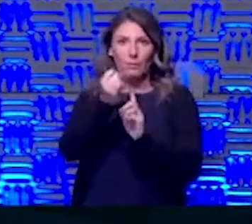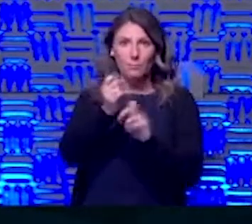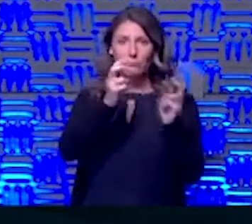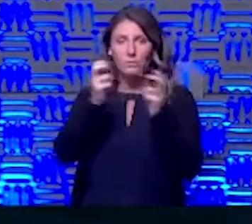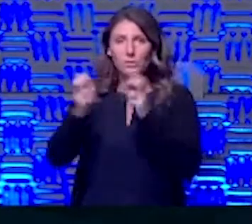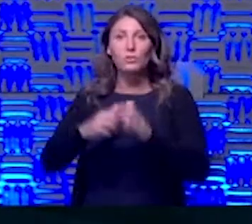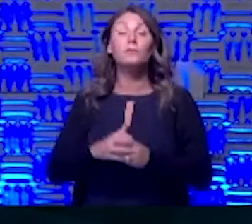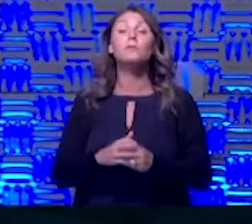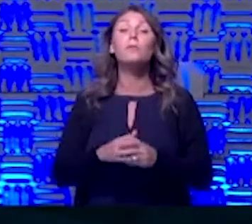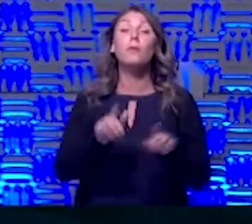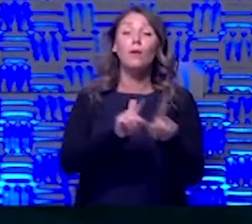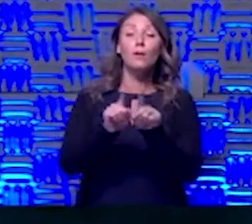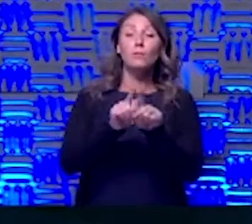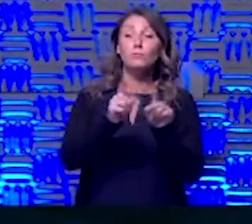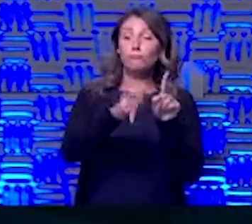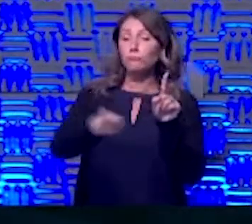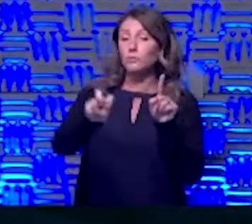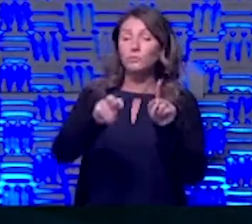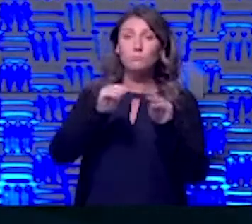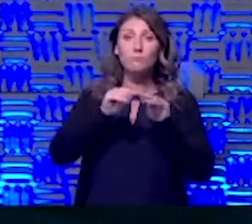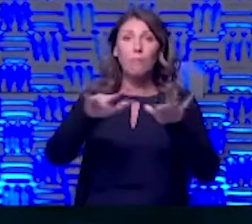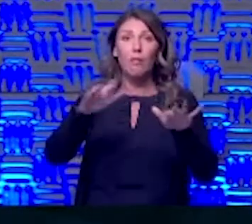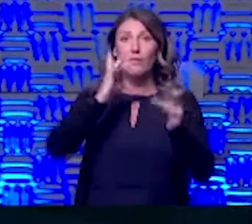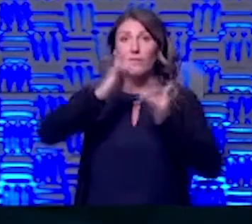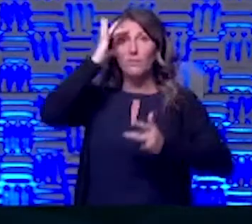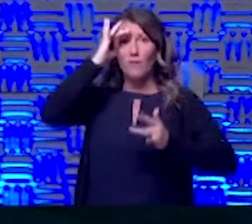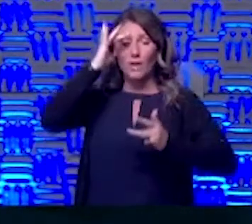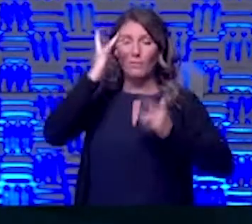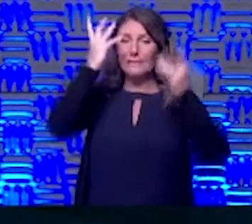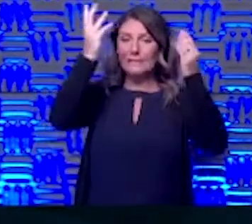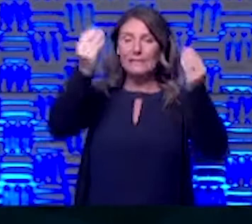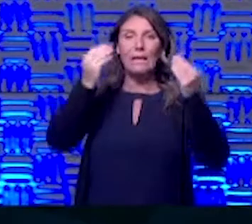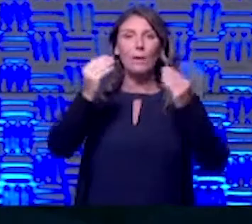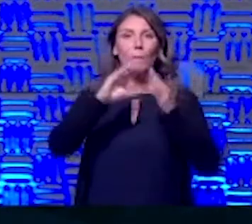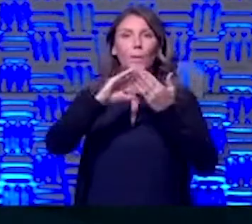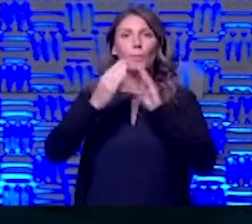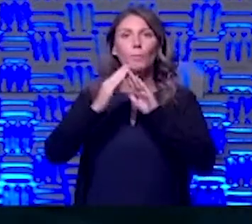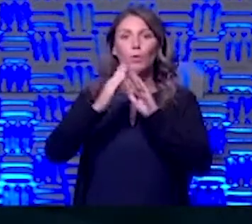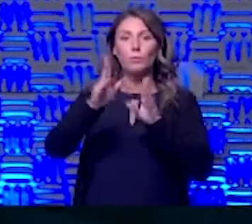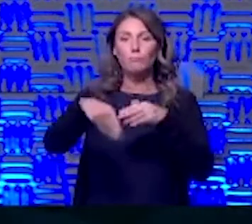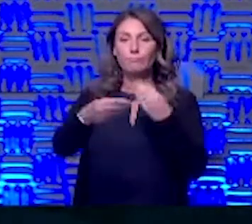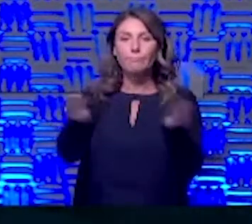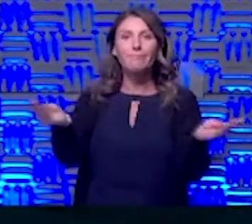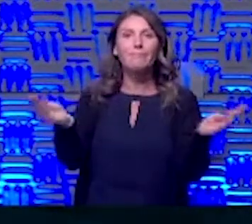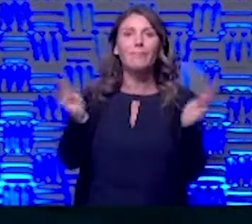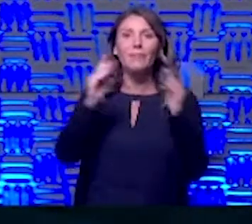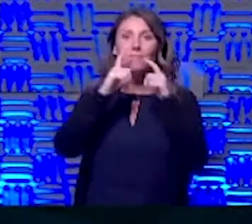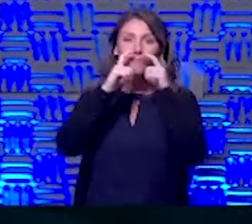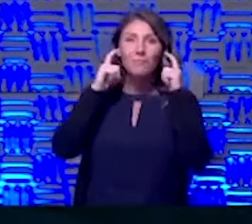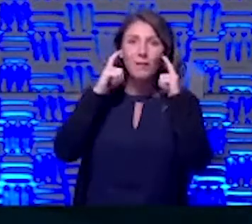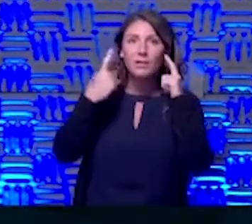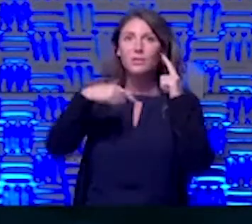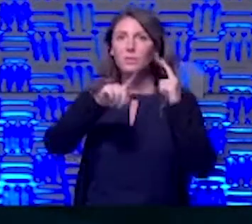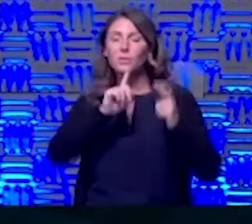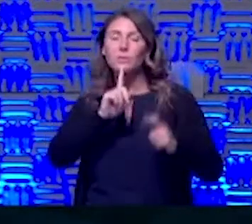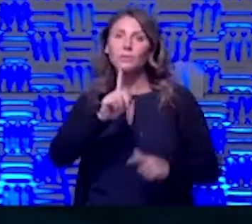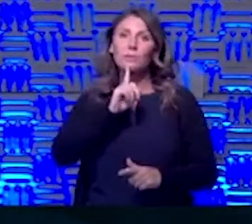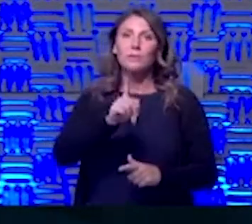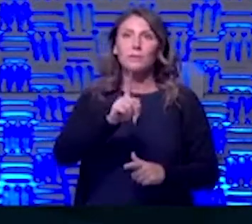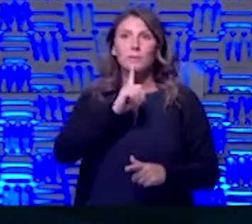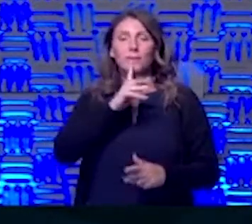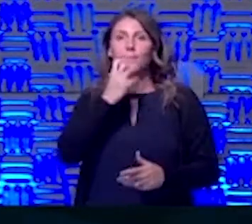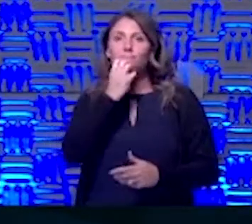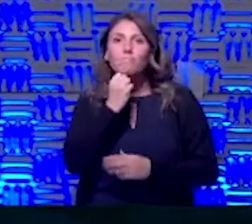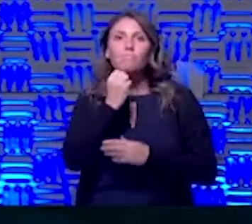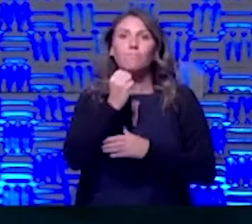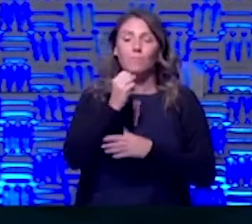virus, we were recently back out in the community handing out face masks. We're very passionate about folks wearing face masks to